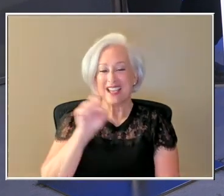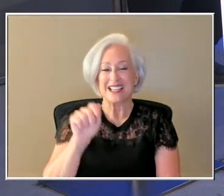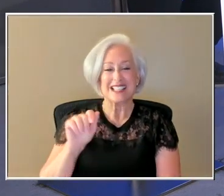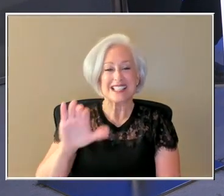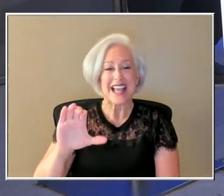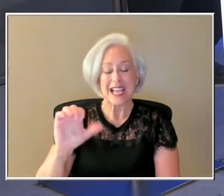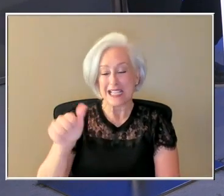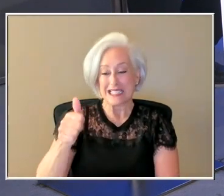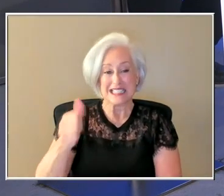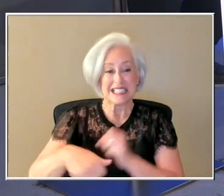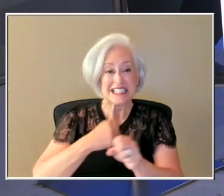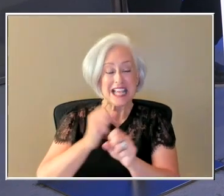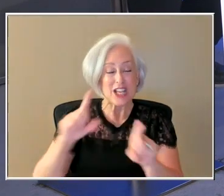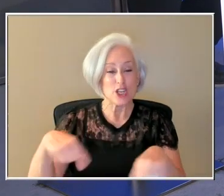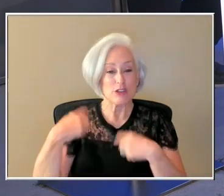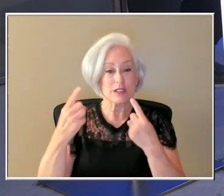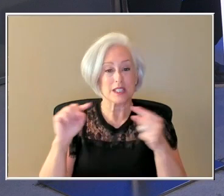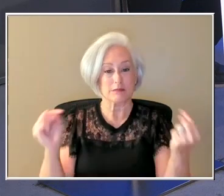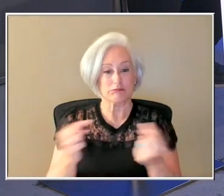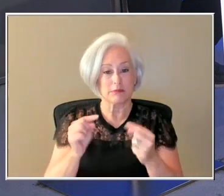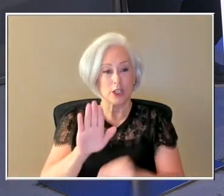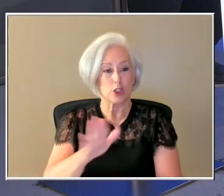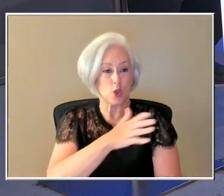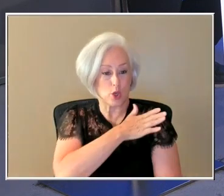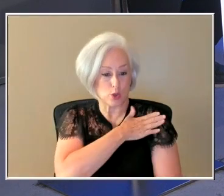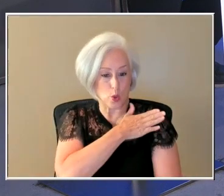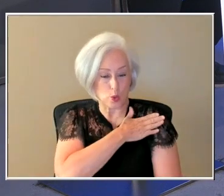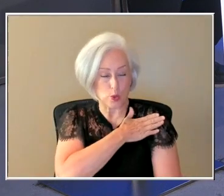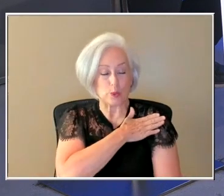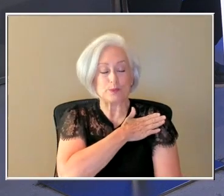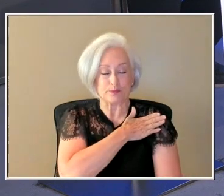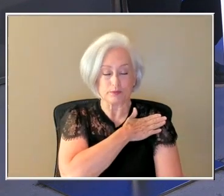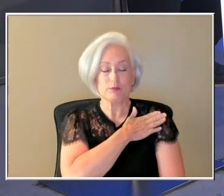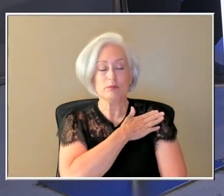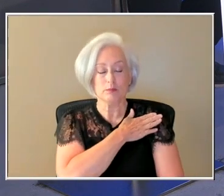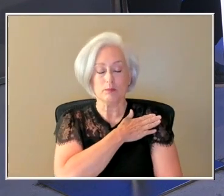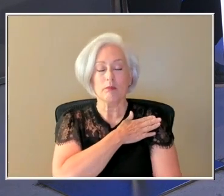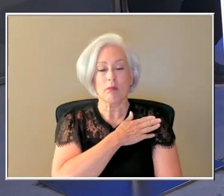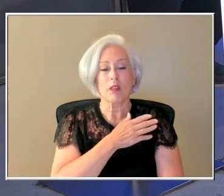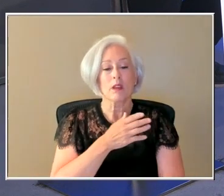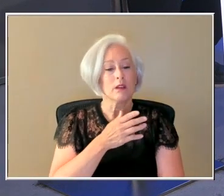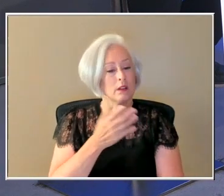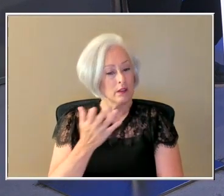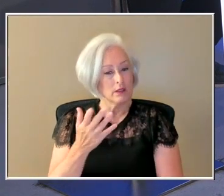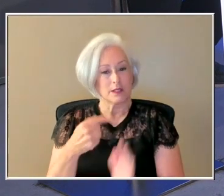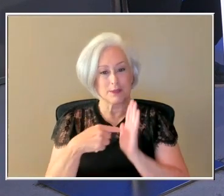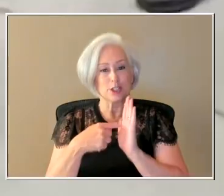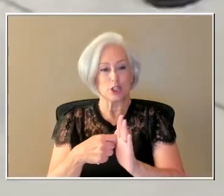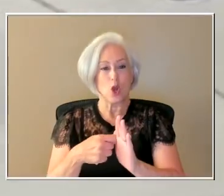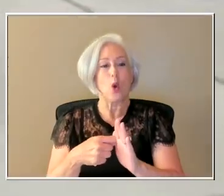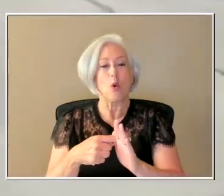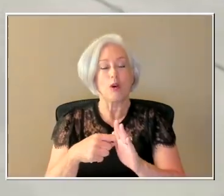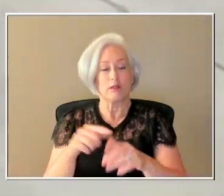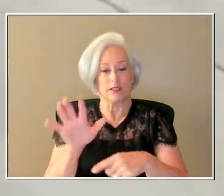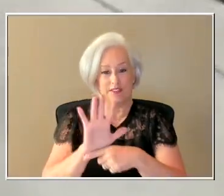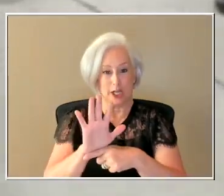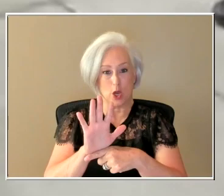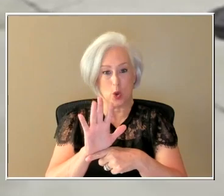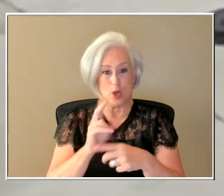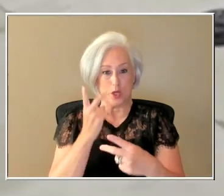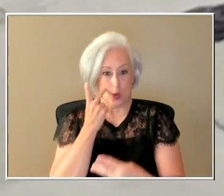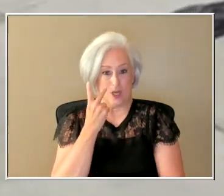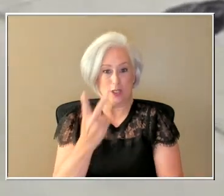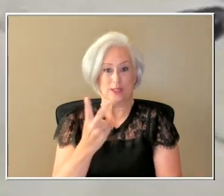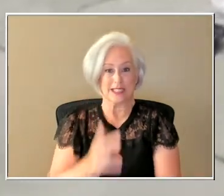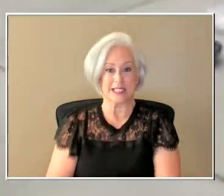that injury to your shoulder that we were just talking about. And I have to say, let's show some video, because by looking at the video,